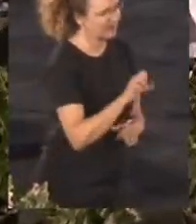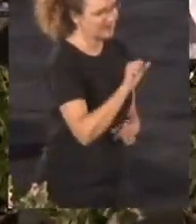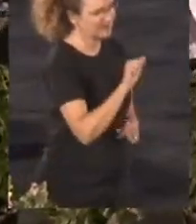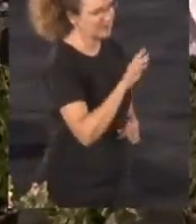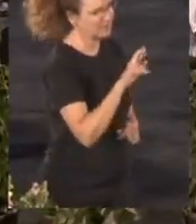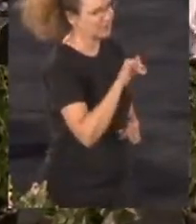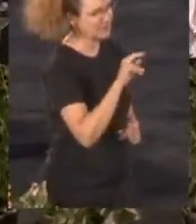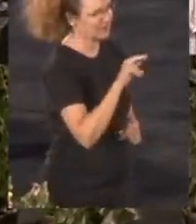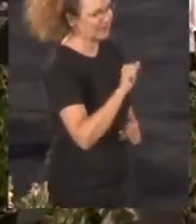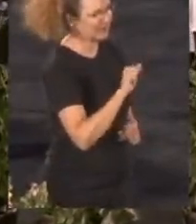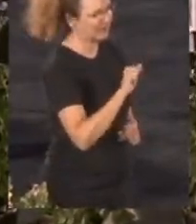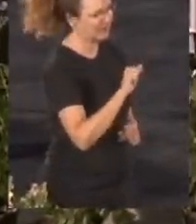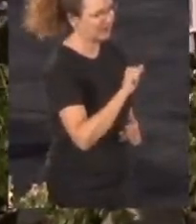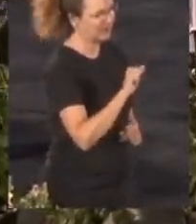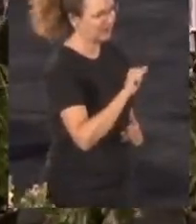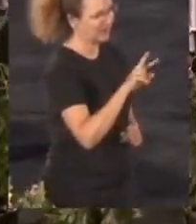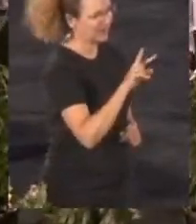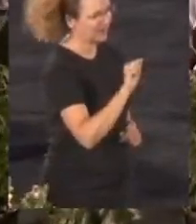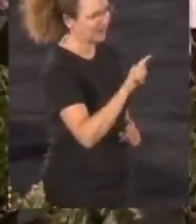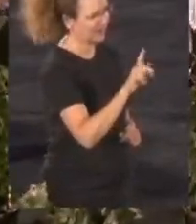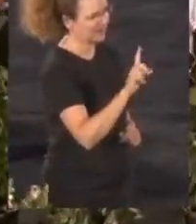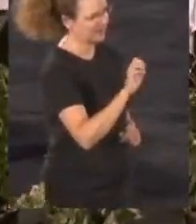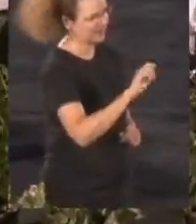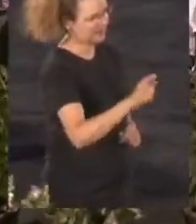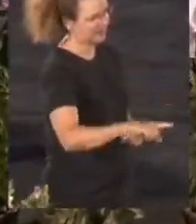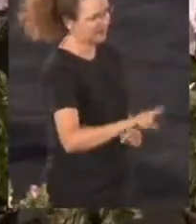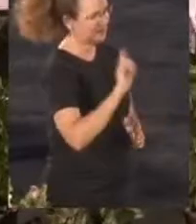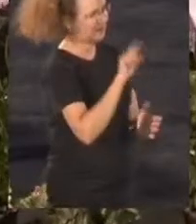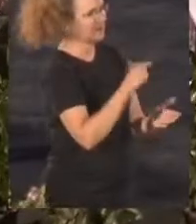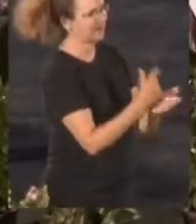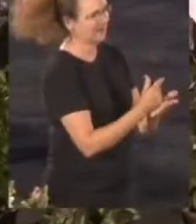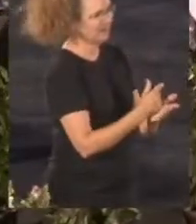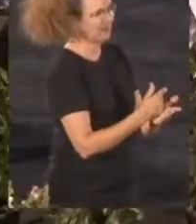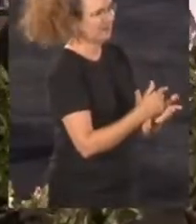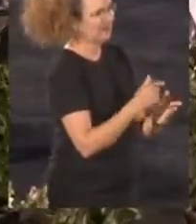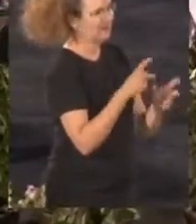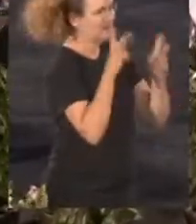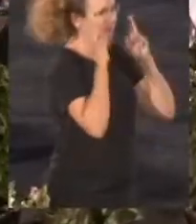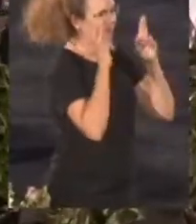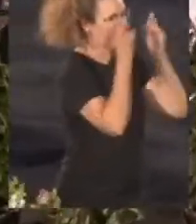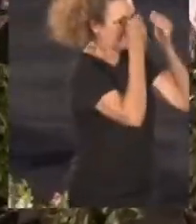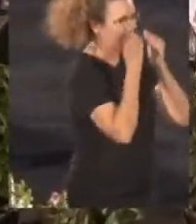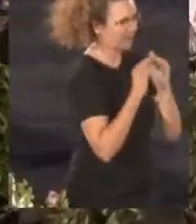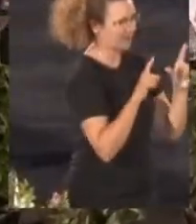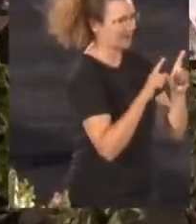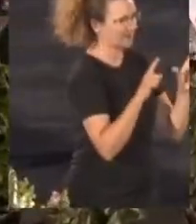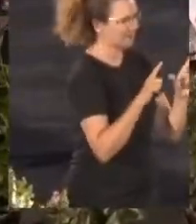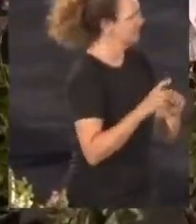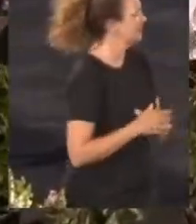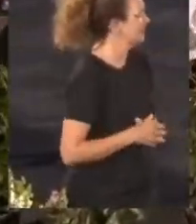Sabrina Jocelyn Valdez, graduating with a cosmetology license.